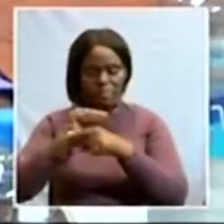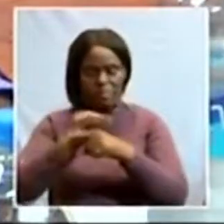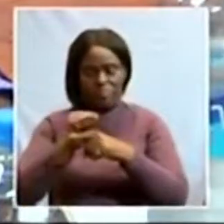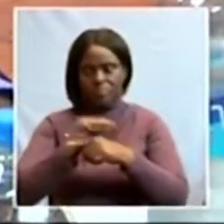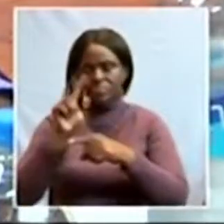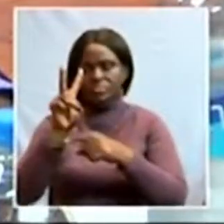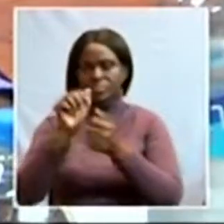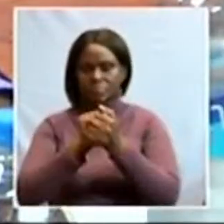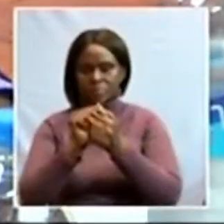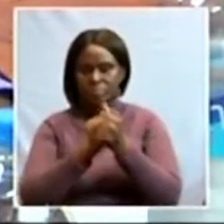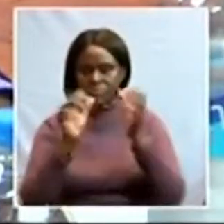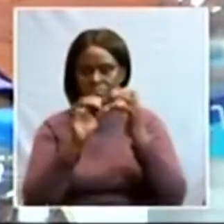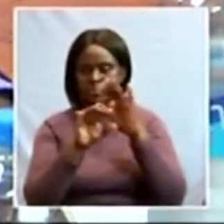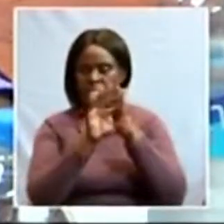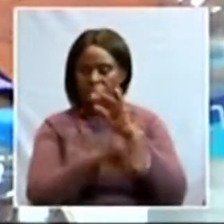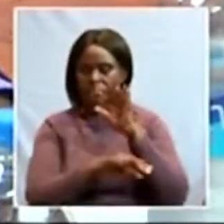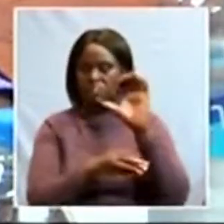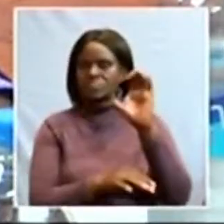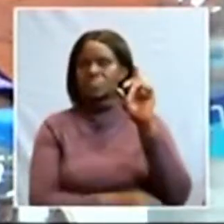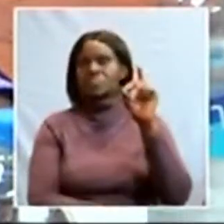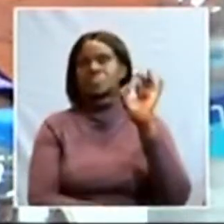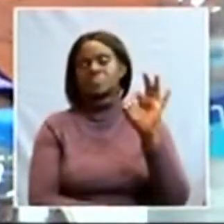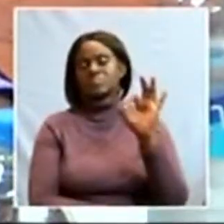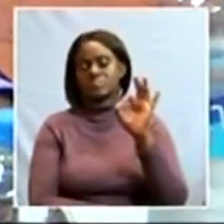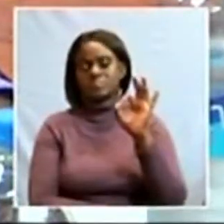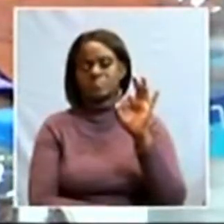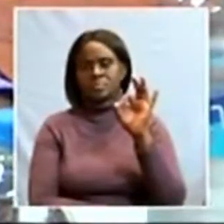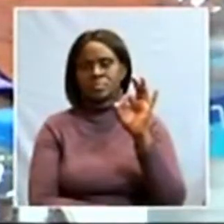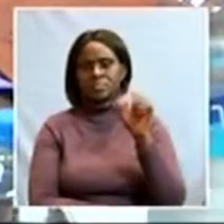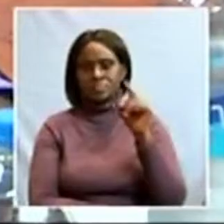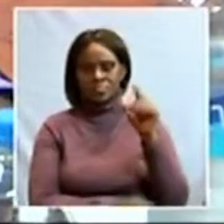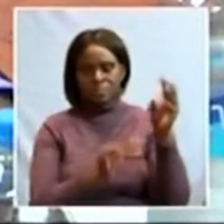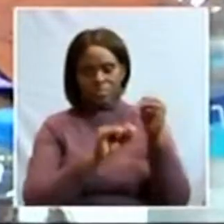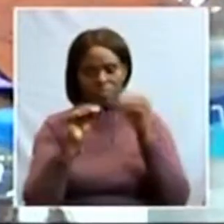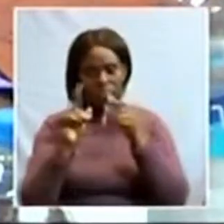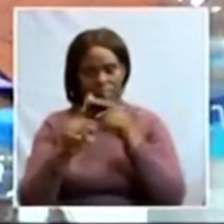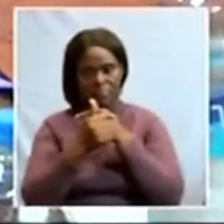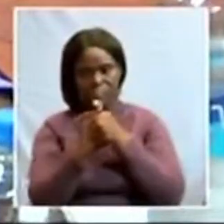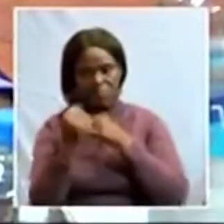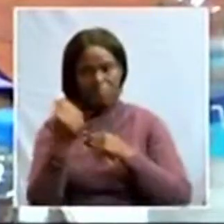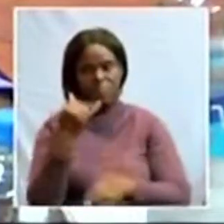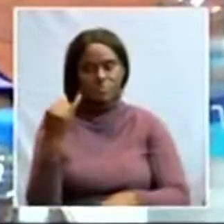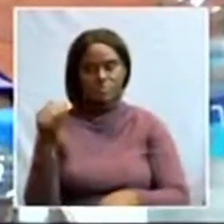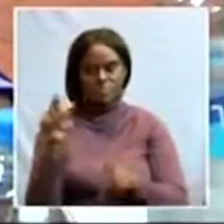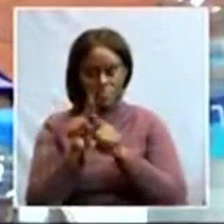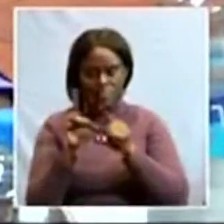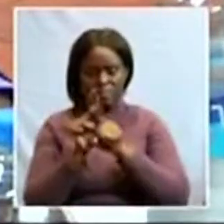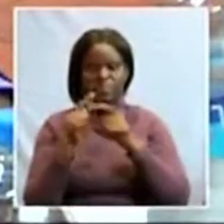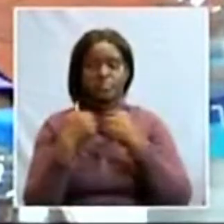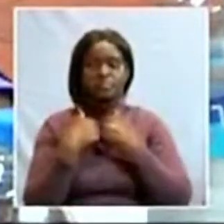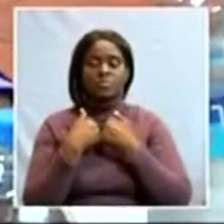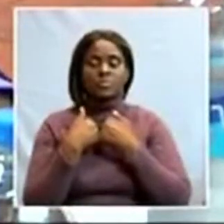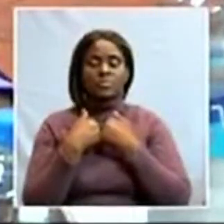VWASH committees under CDF. Move on to another item: carrying out